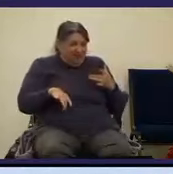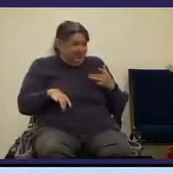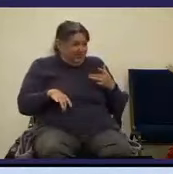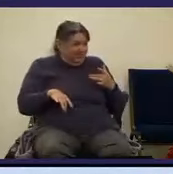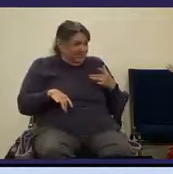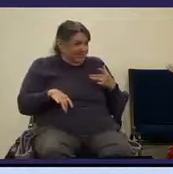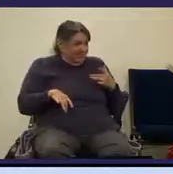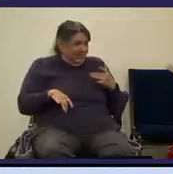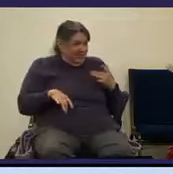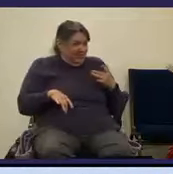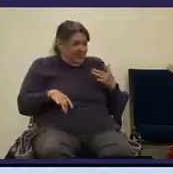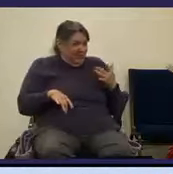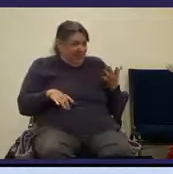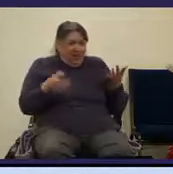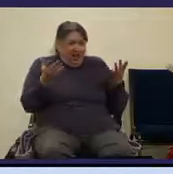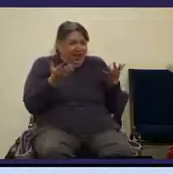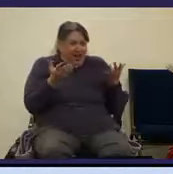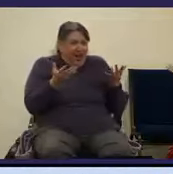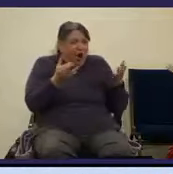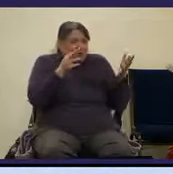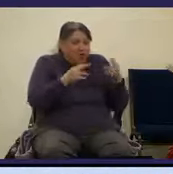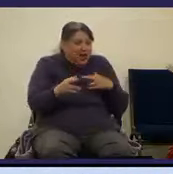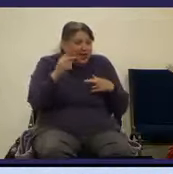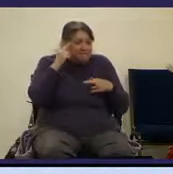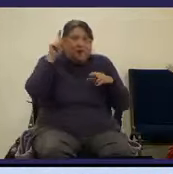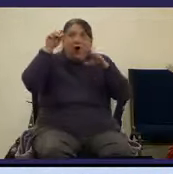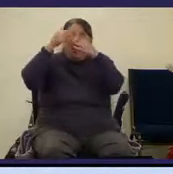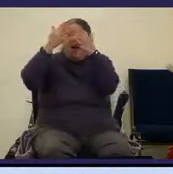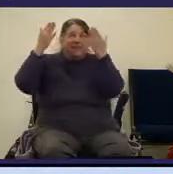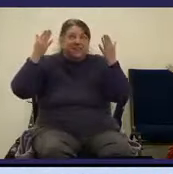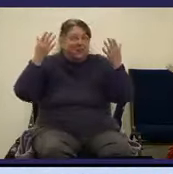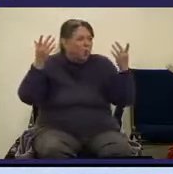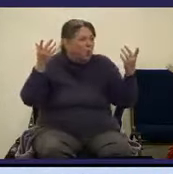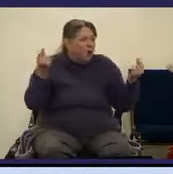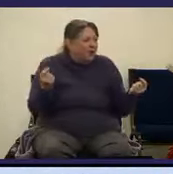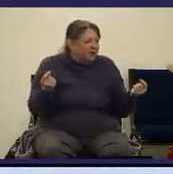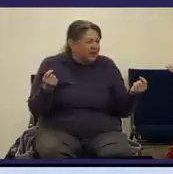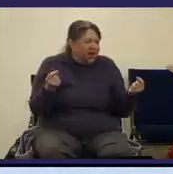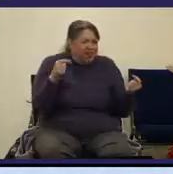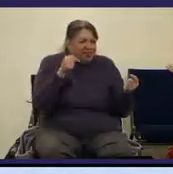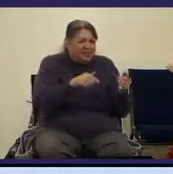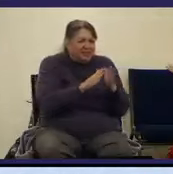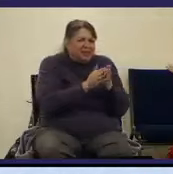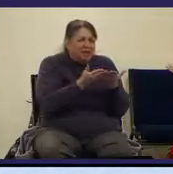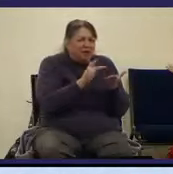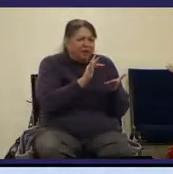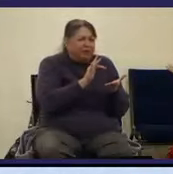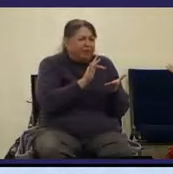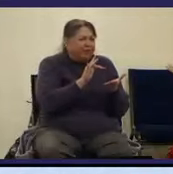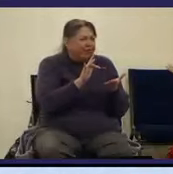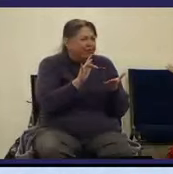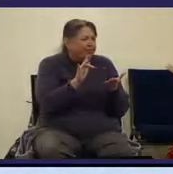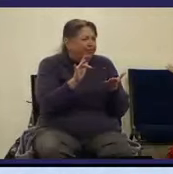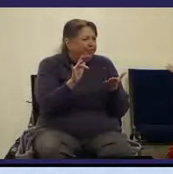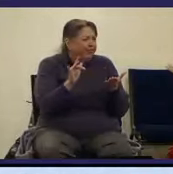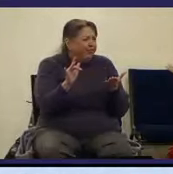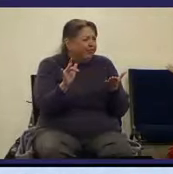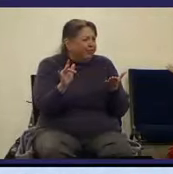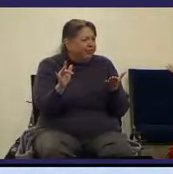your whereabouts. Where is this person at right now? Where are you going to? Are you ready for